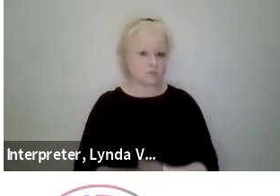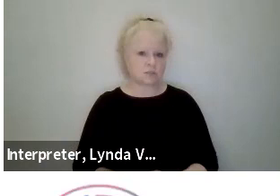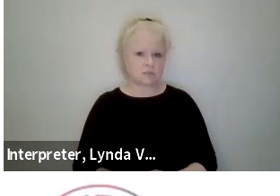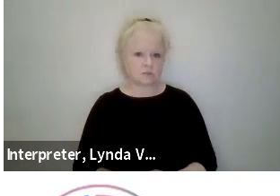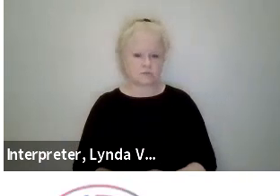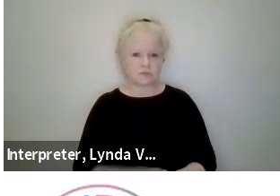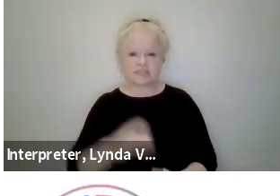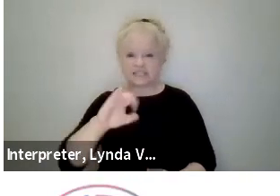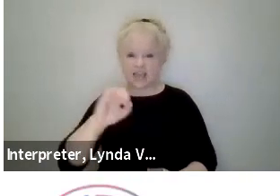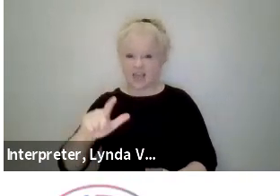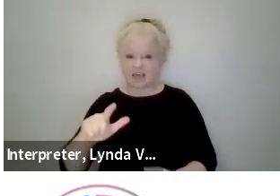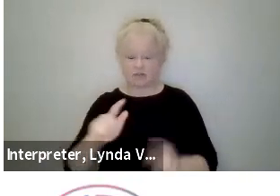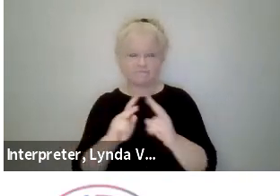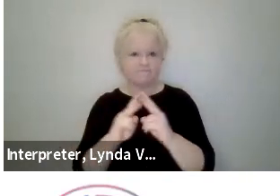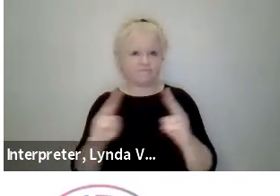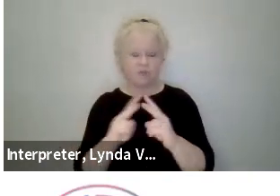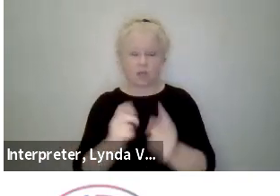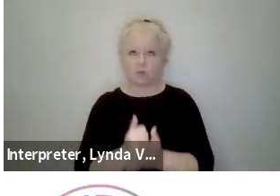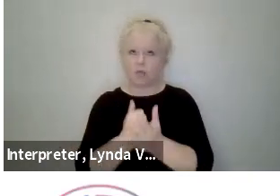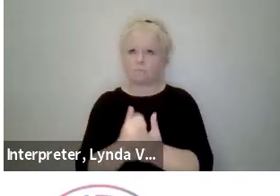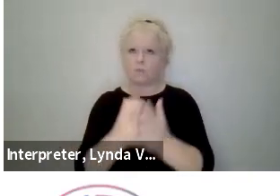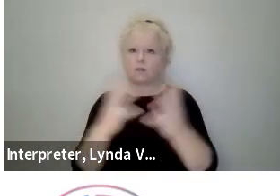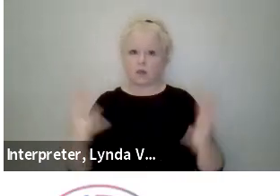has always been very, very helpful. So.